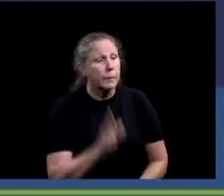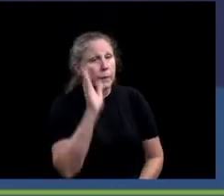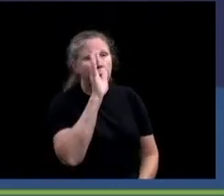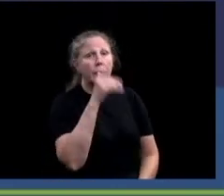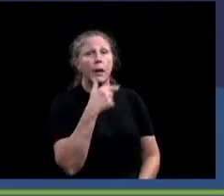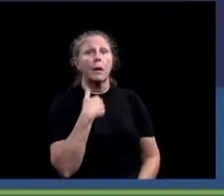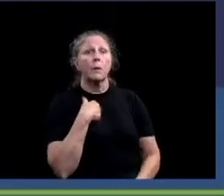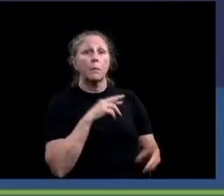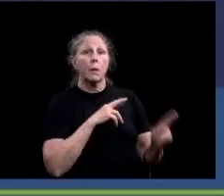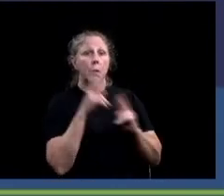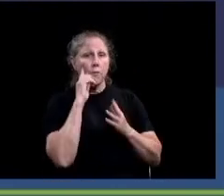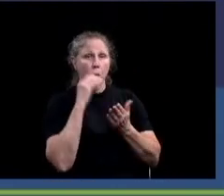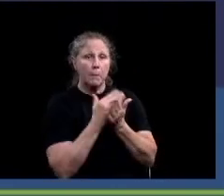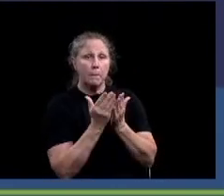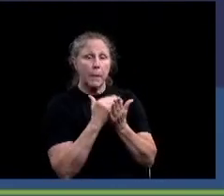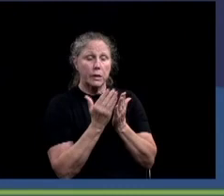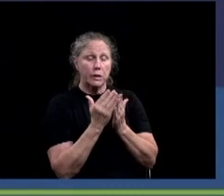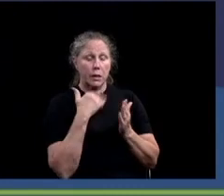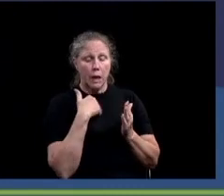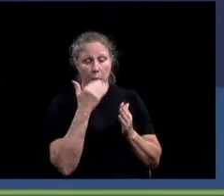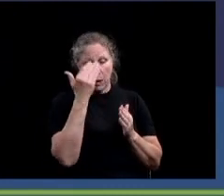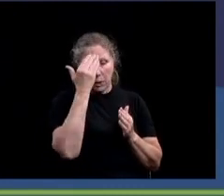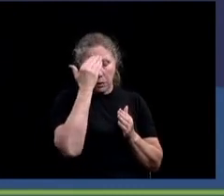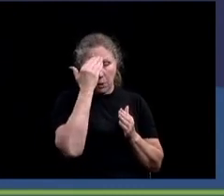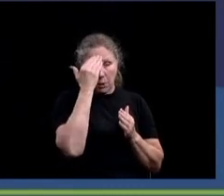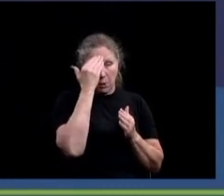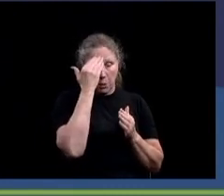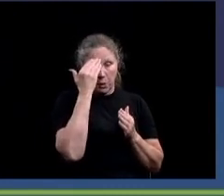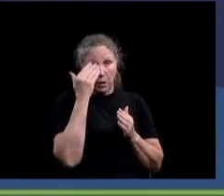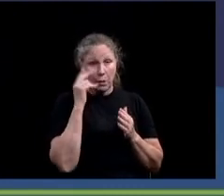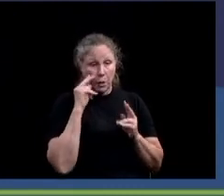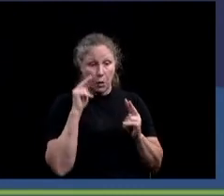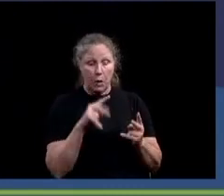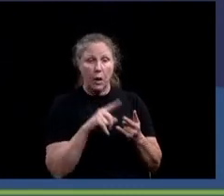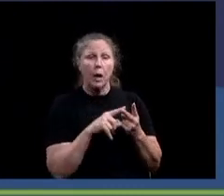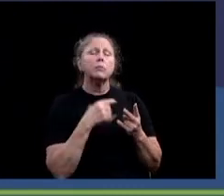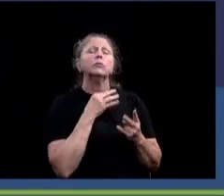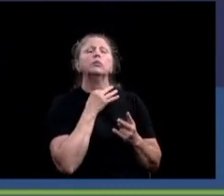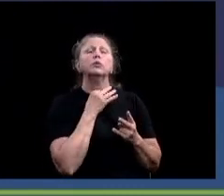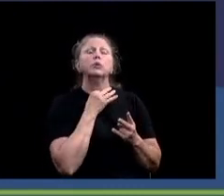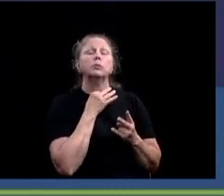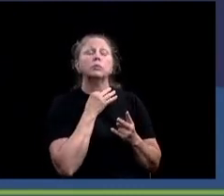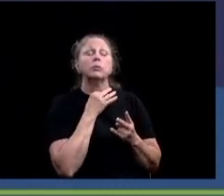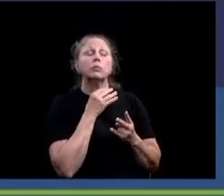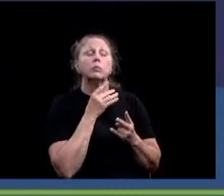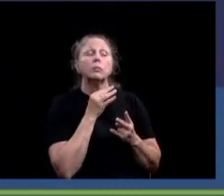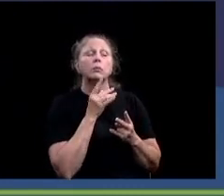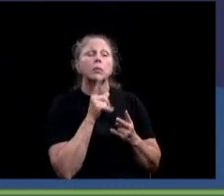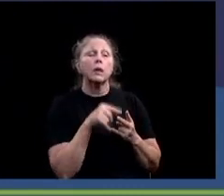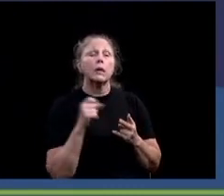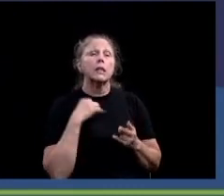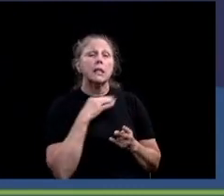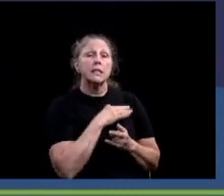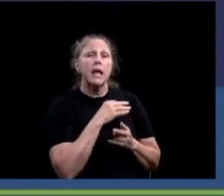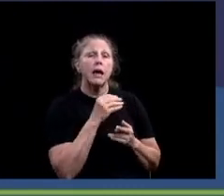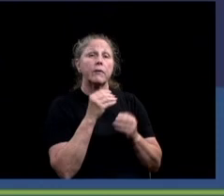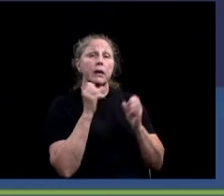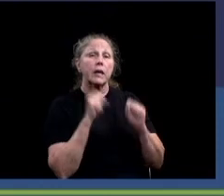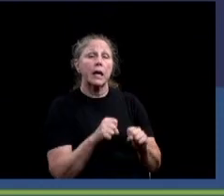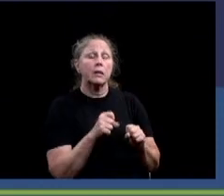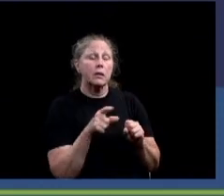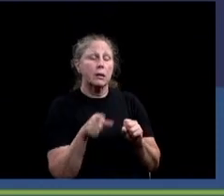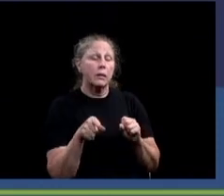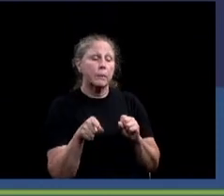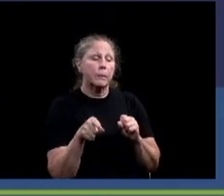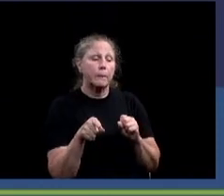just been something looking at, I was wondering if I could get staff to give an analysis of our top 10 contractors who